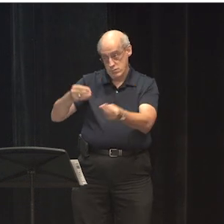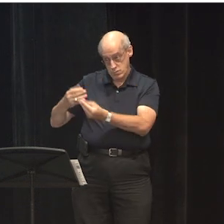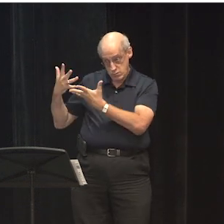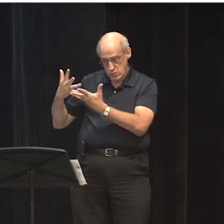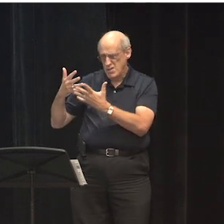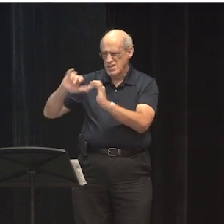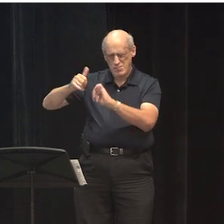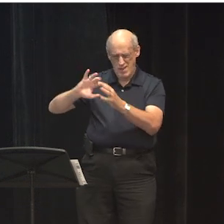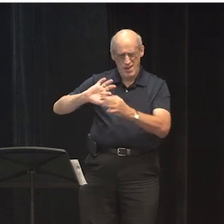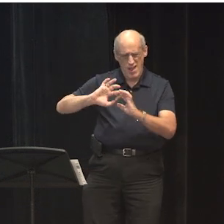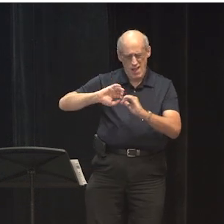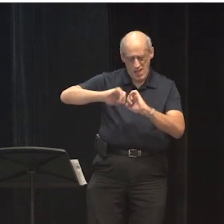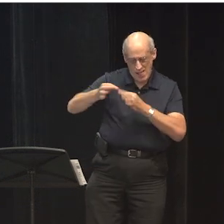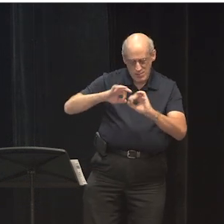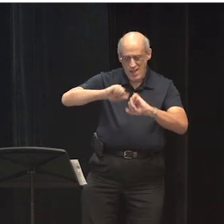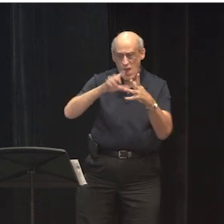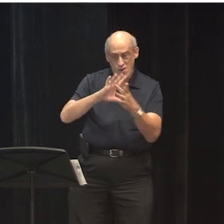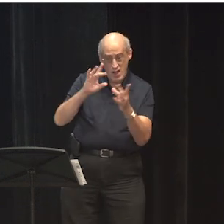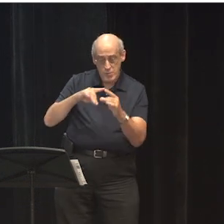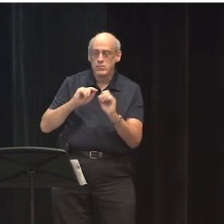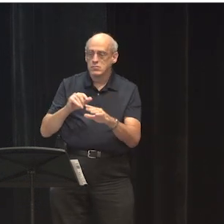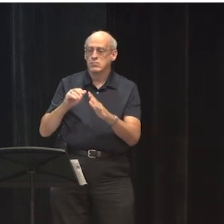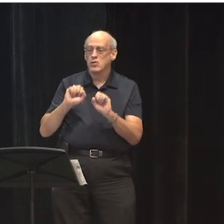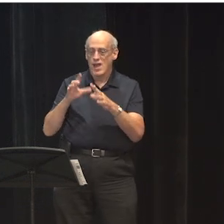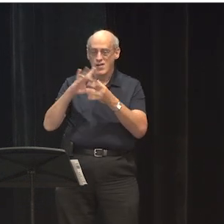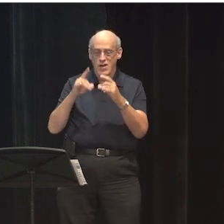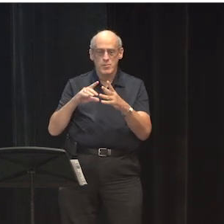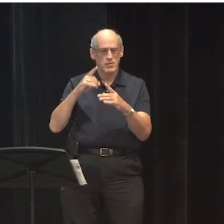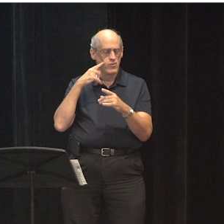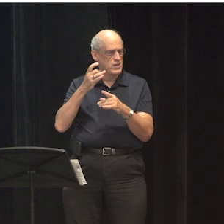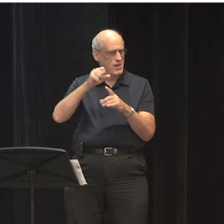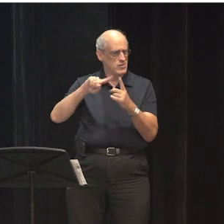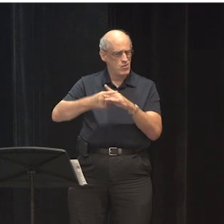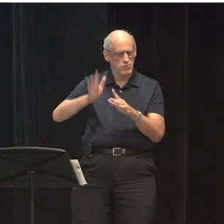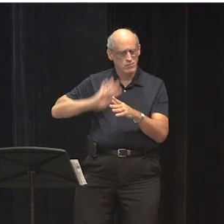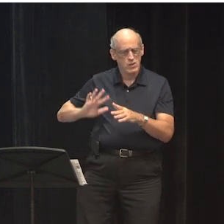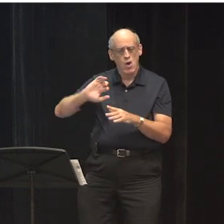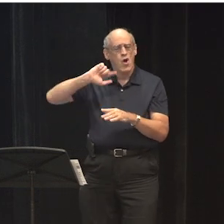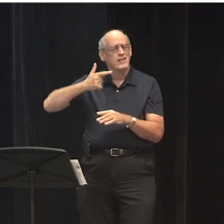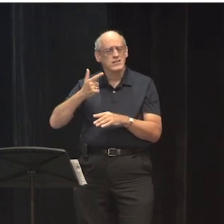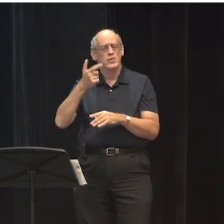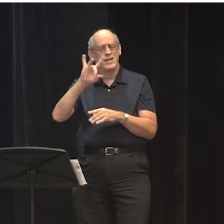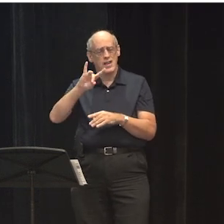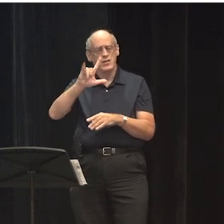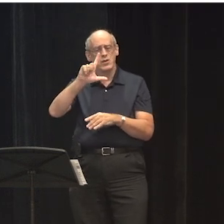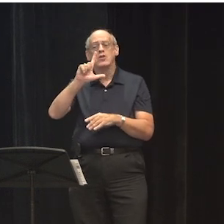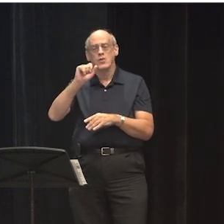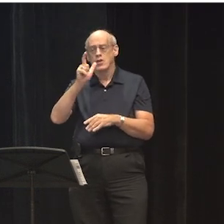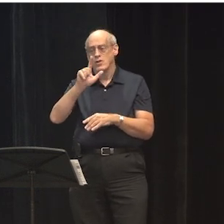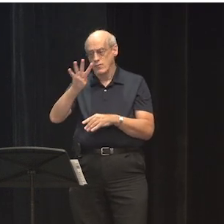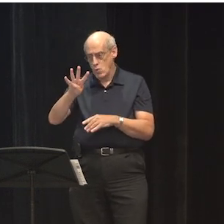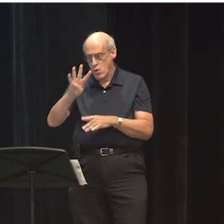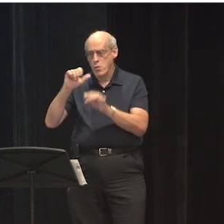comment. The public review and comment period on the DEIS started on August 28, 2024,